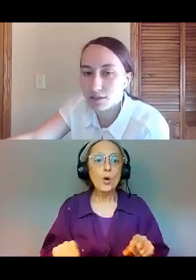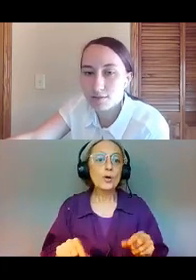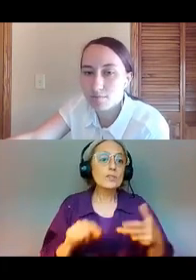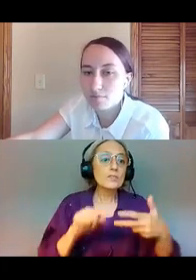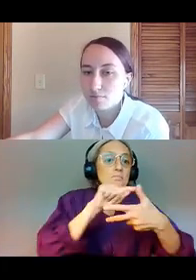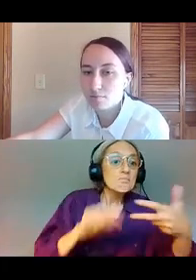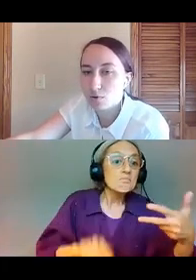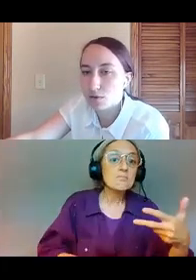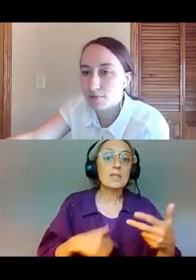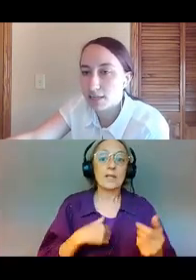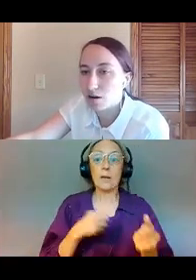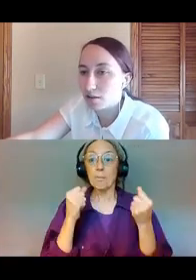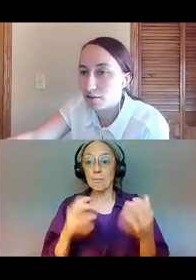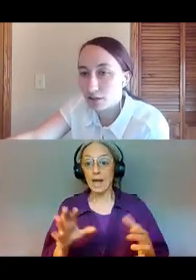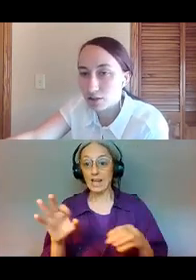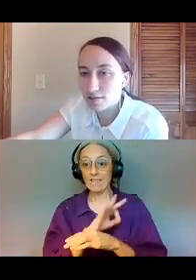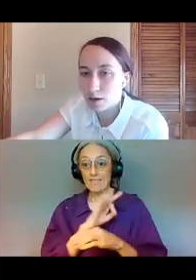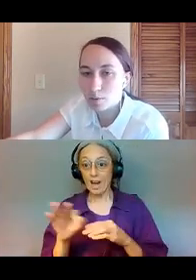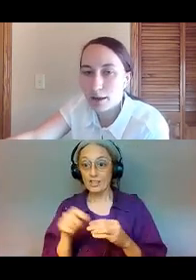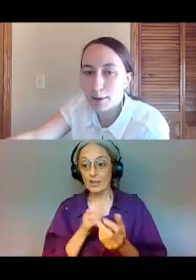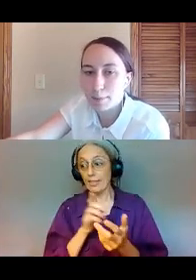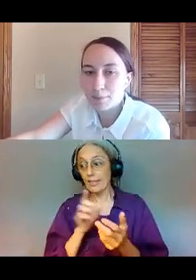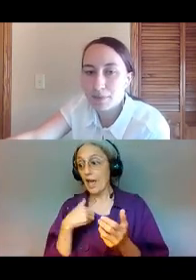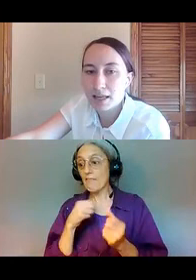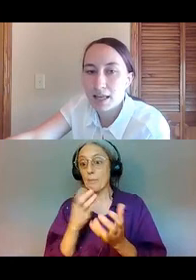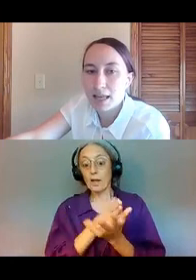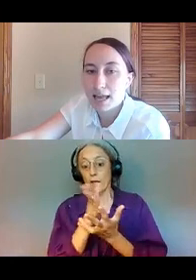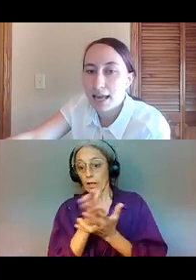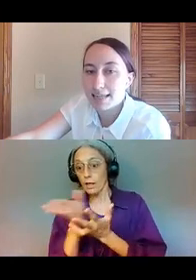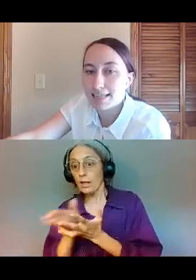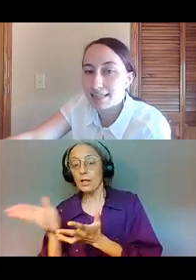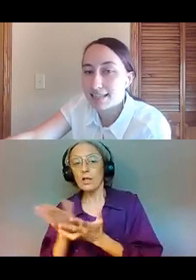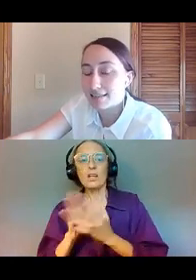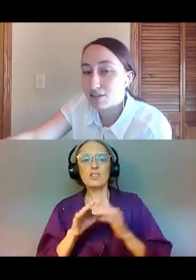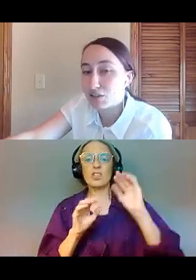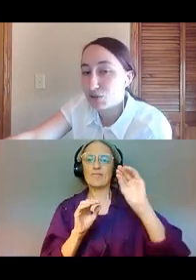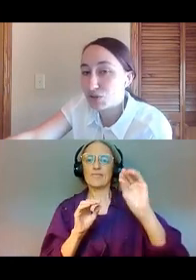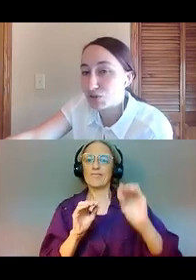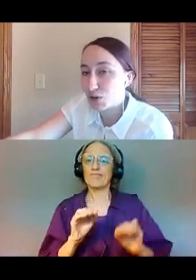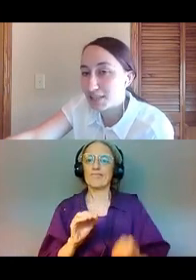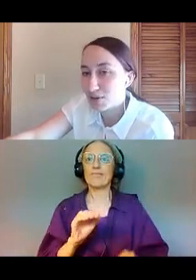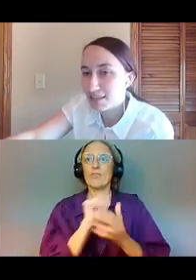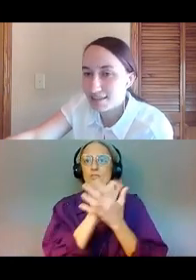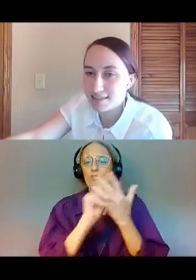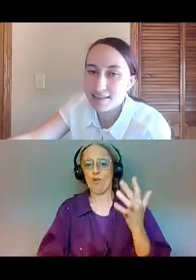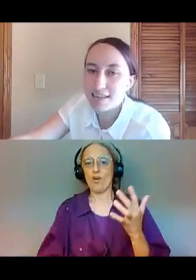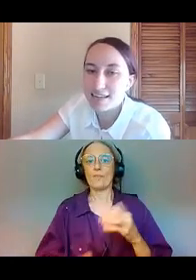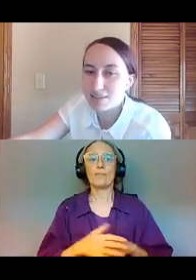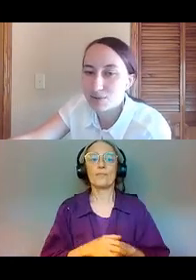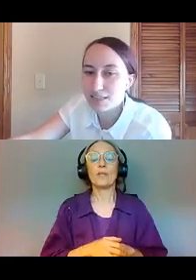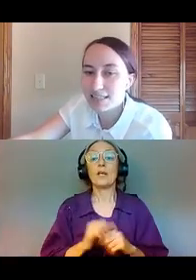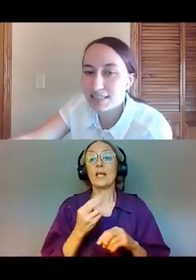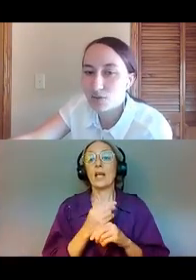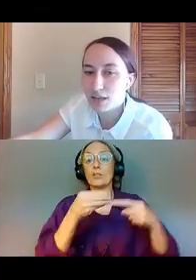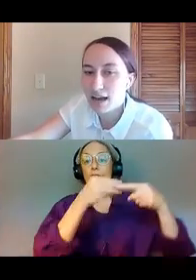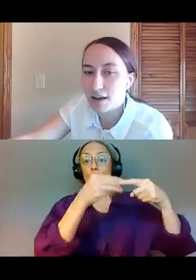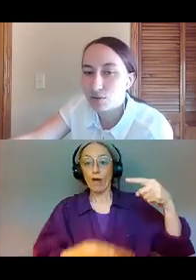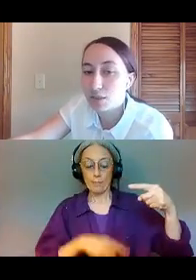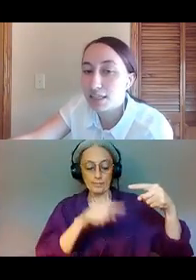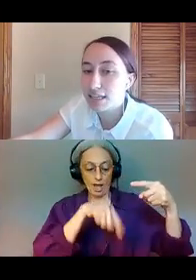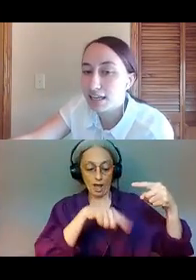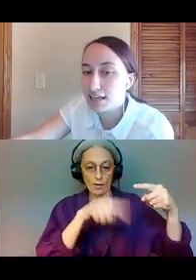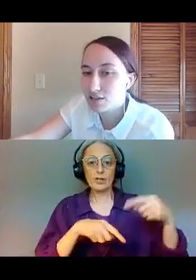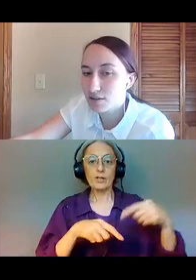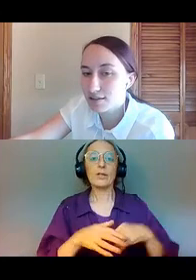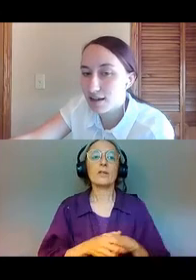you would just put in all the functions that apply. And it says use the drop-down list. And as you can see, you will have